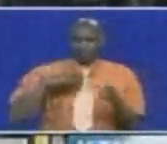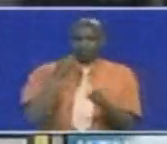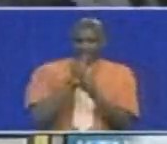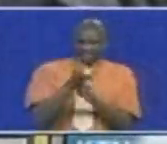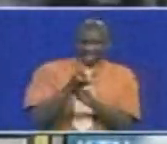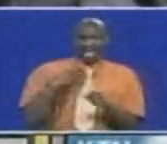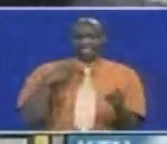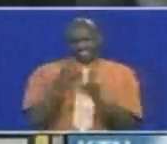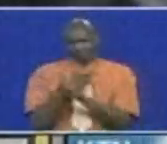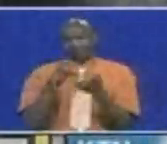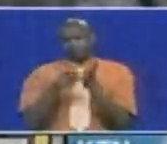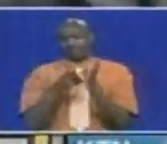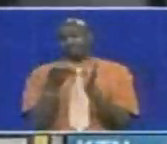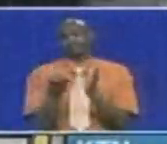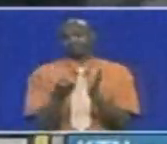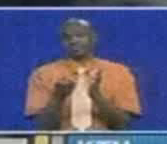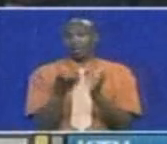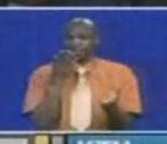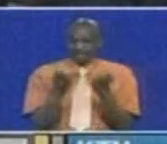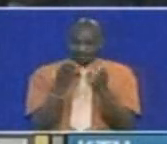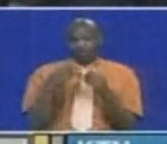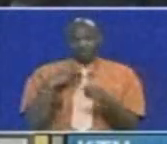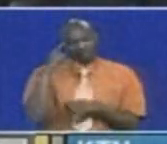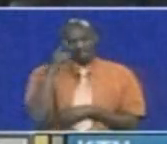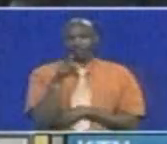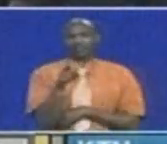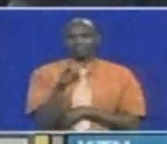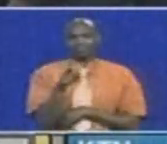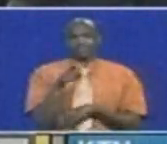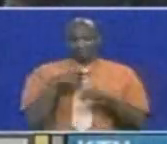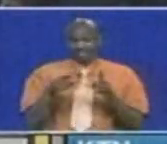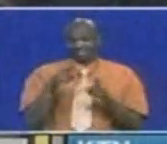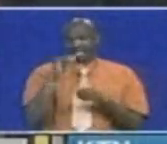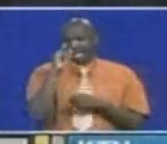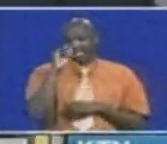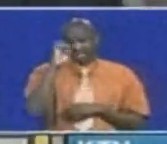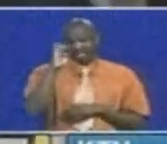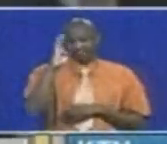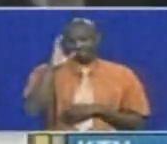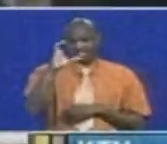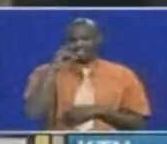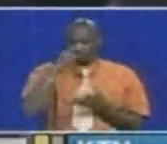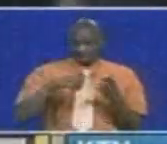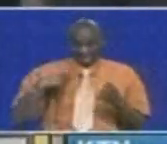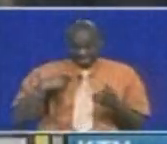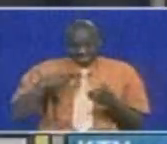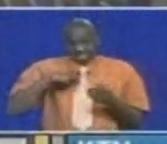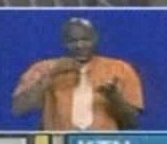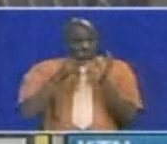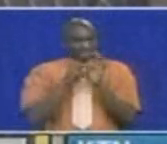force heading the project might want to consider. However, IEBC has refused to be drawn into the